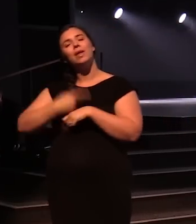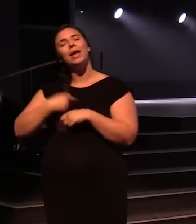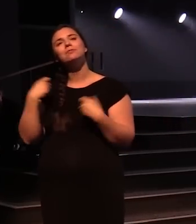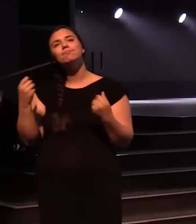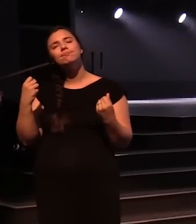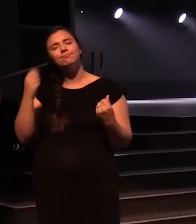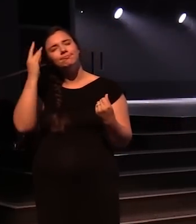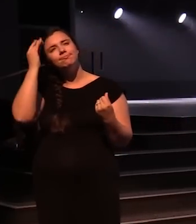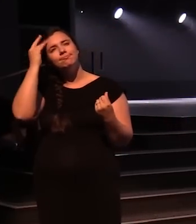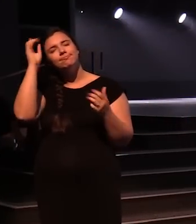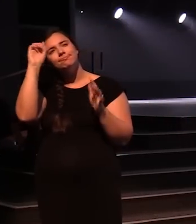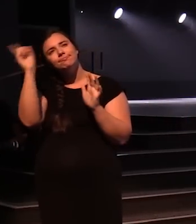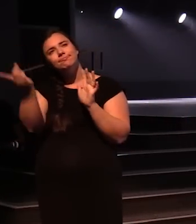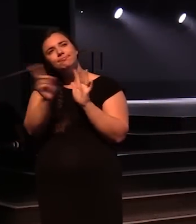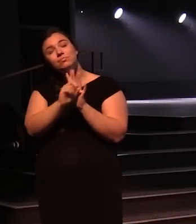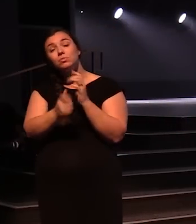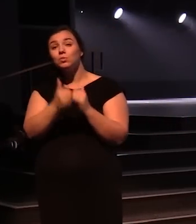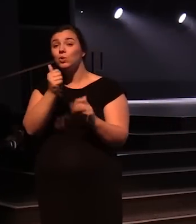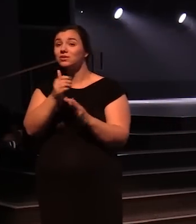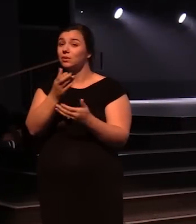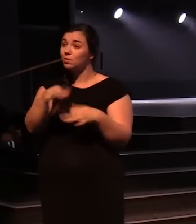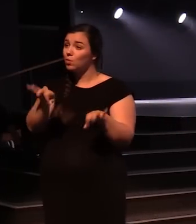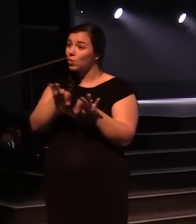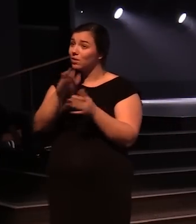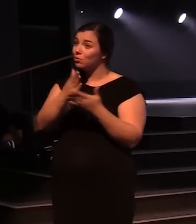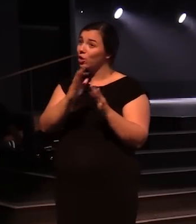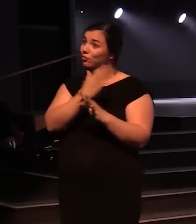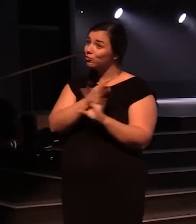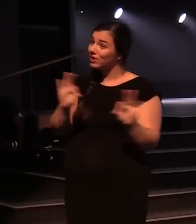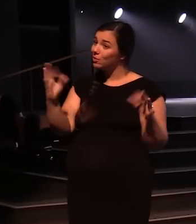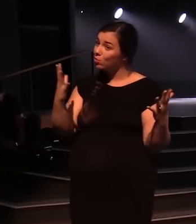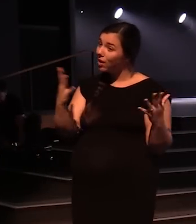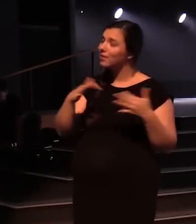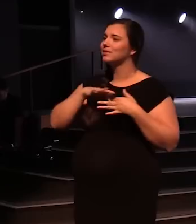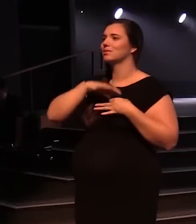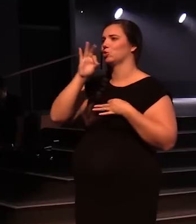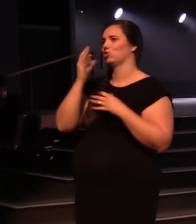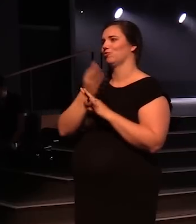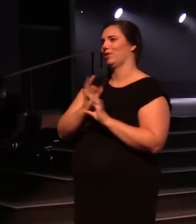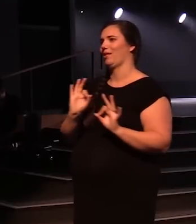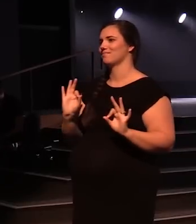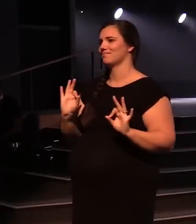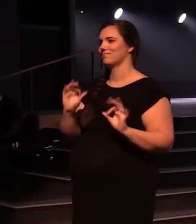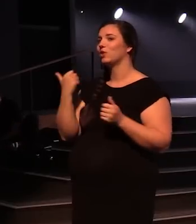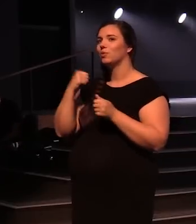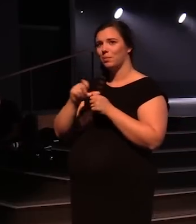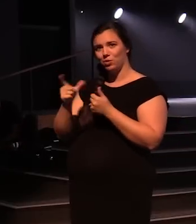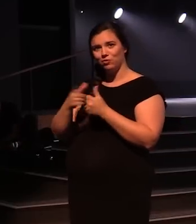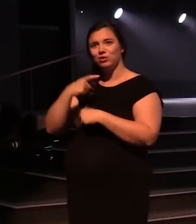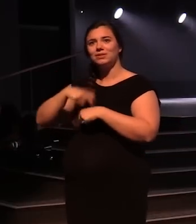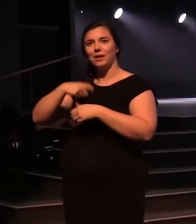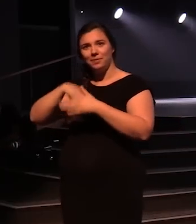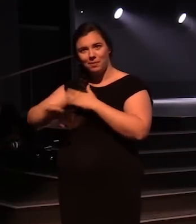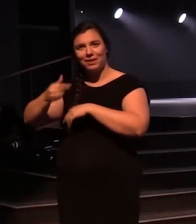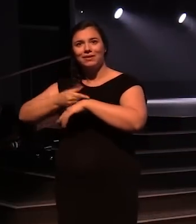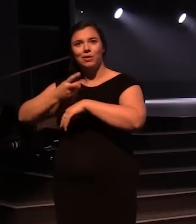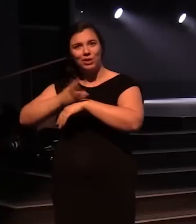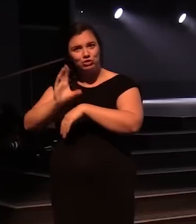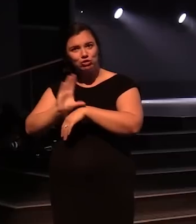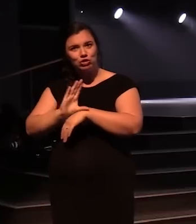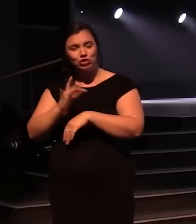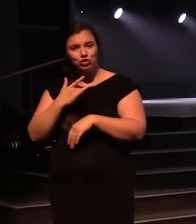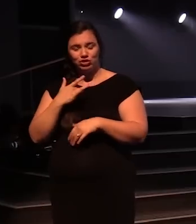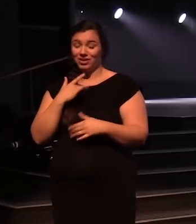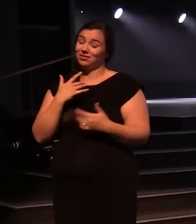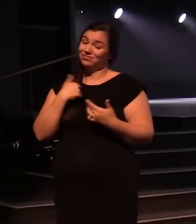that the most important aspect of freedom is spiritual freedom. And I remember the first time coming into Gateway Church, I was in